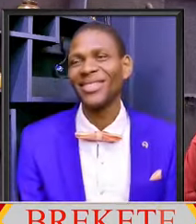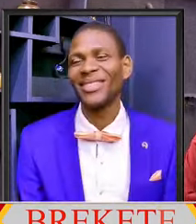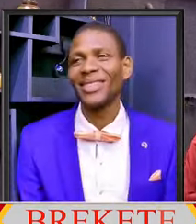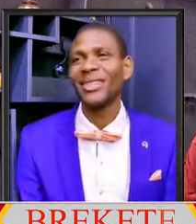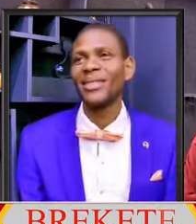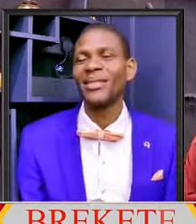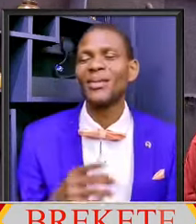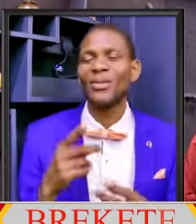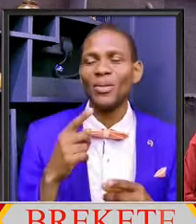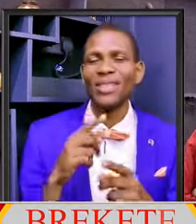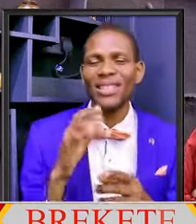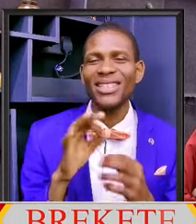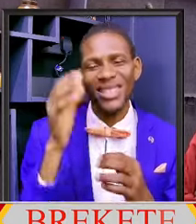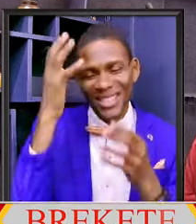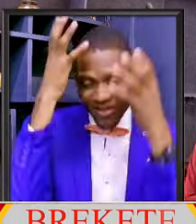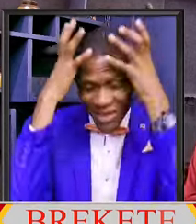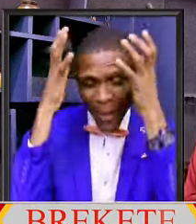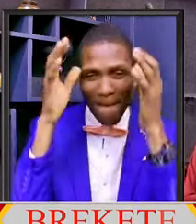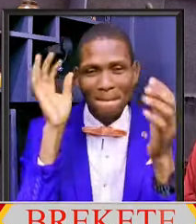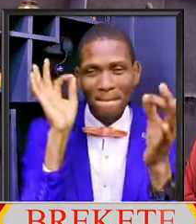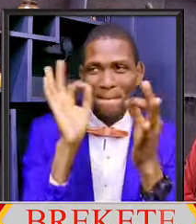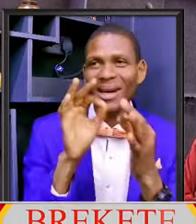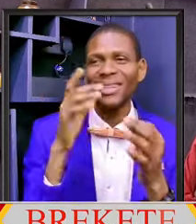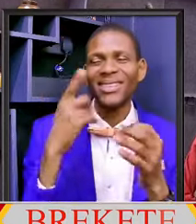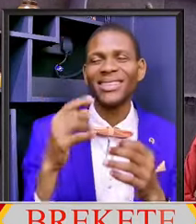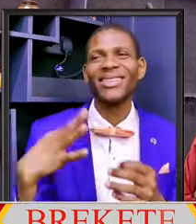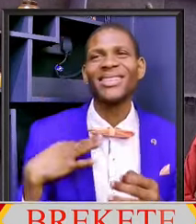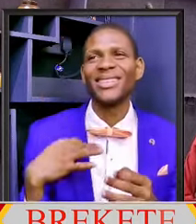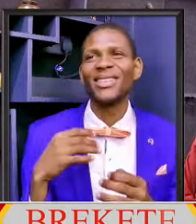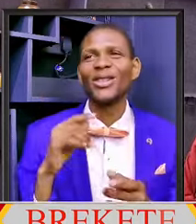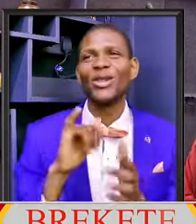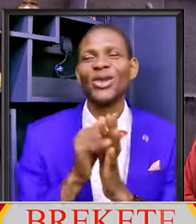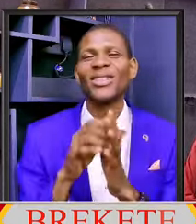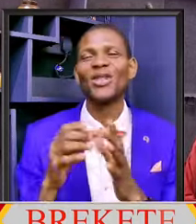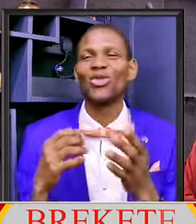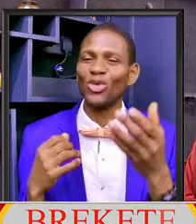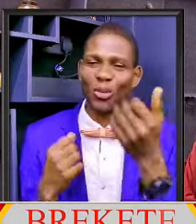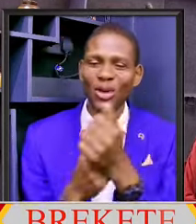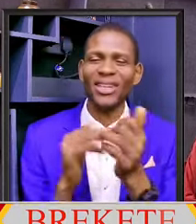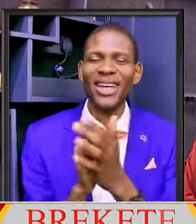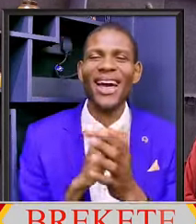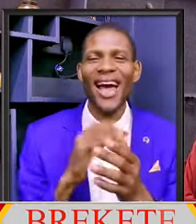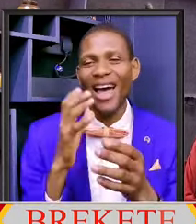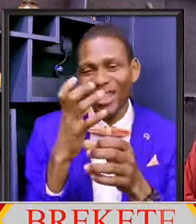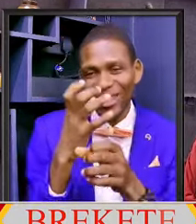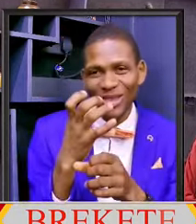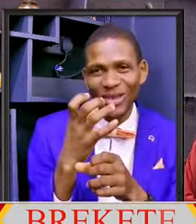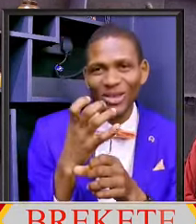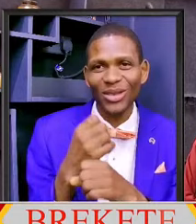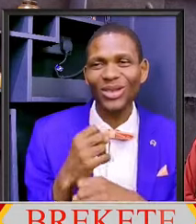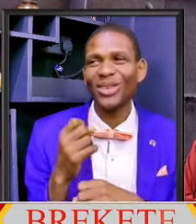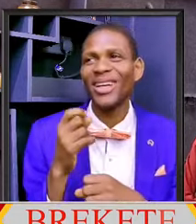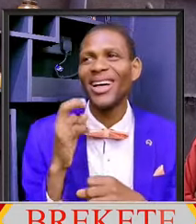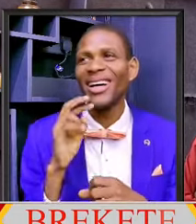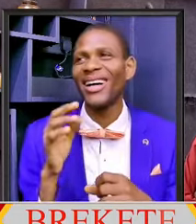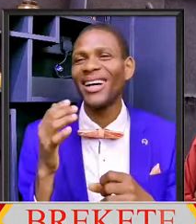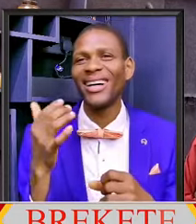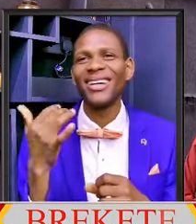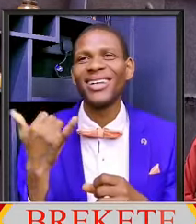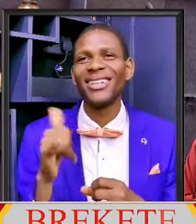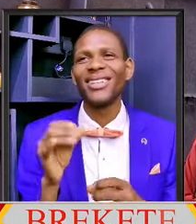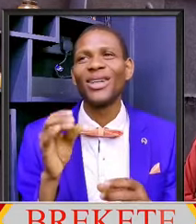No, I beg, it match abi no match? It match. Does it support make I seize this one saying, eh? They no